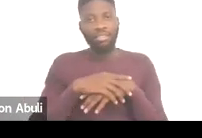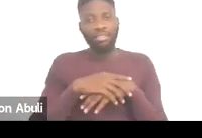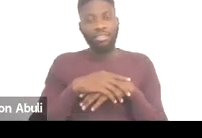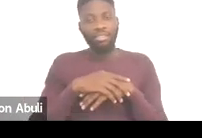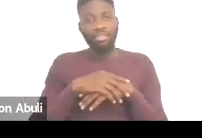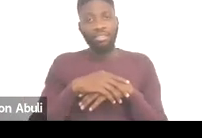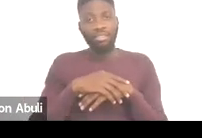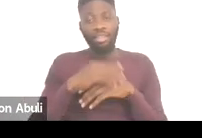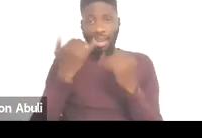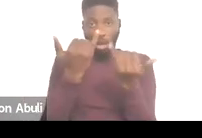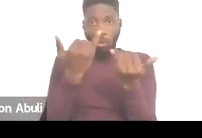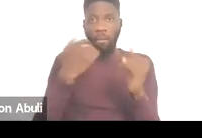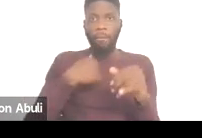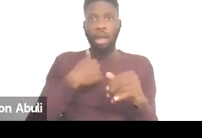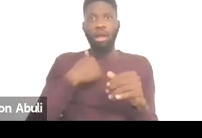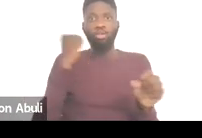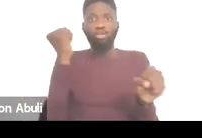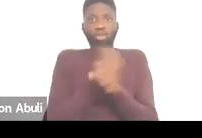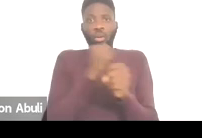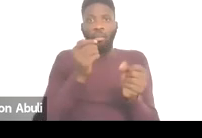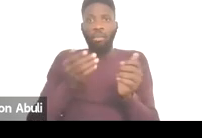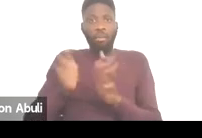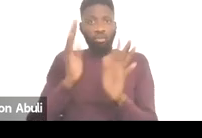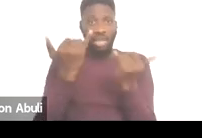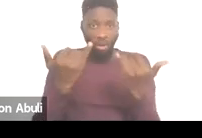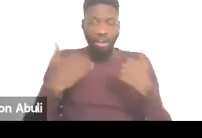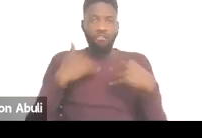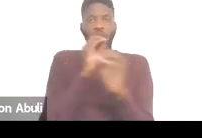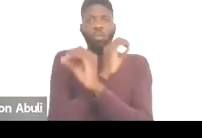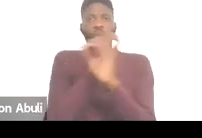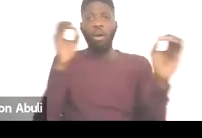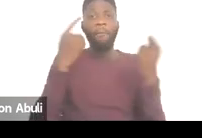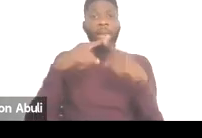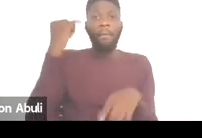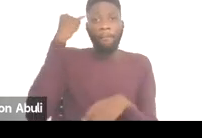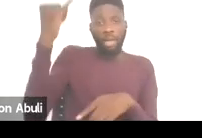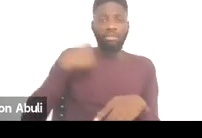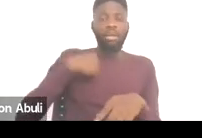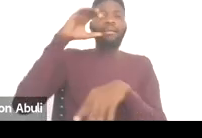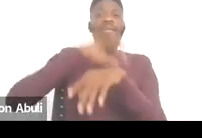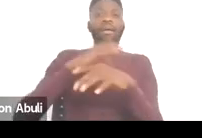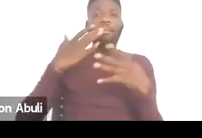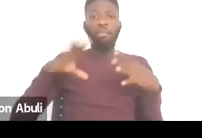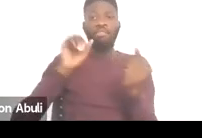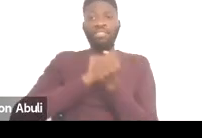I currently do not have any job opportunities, but imagine receiving 15 job applications